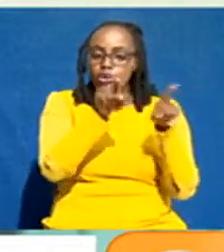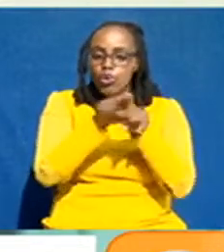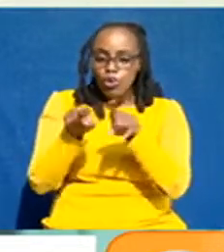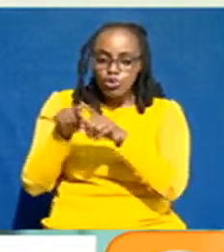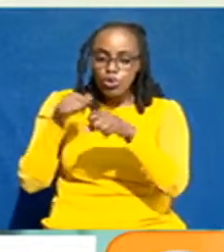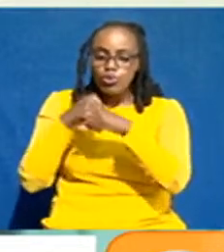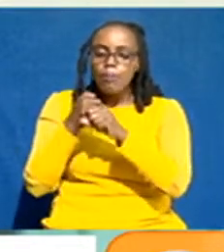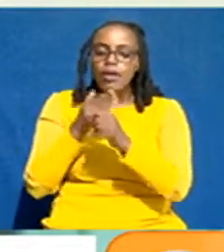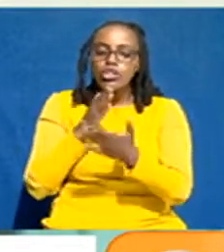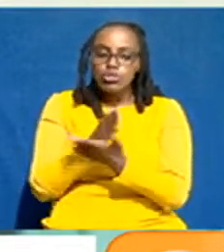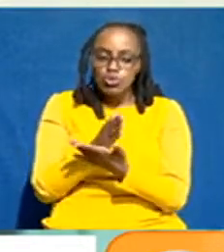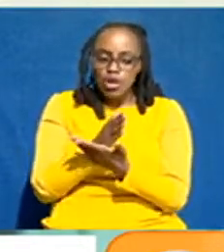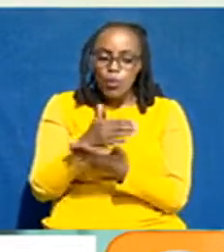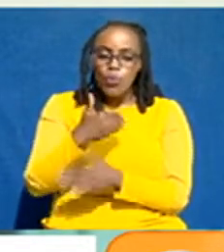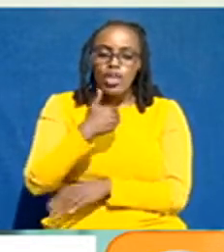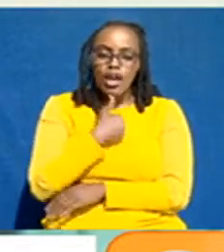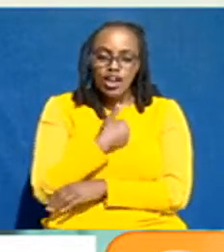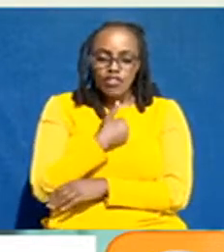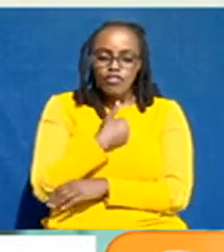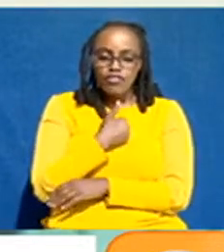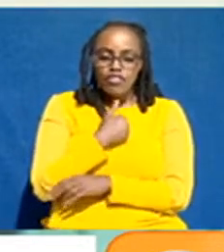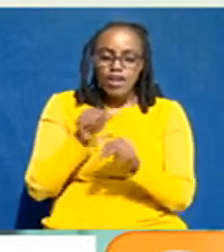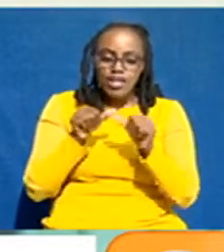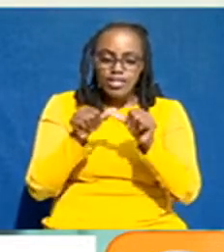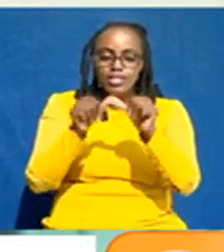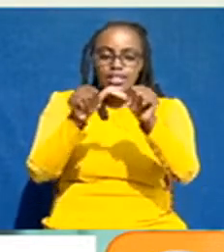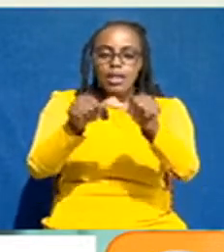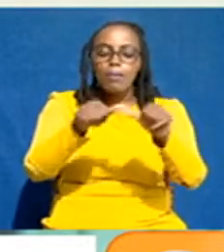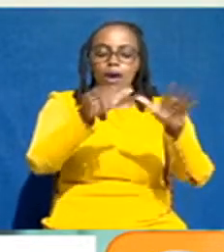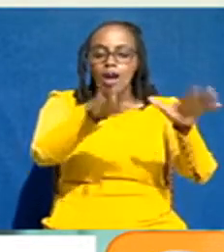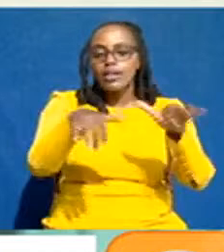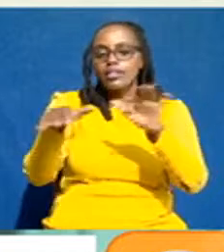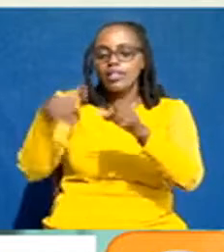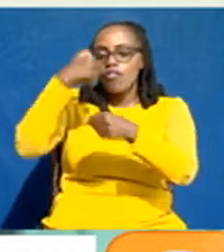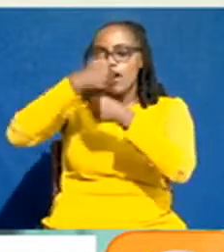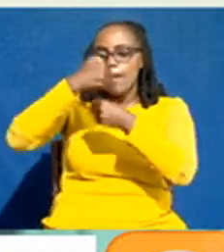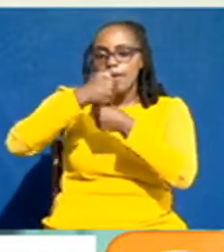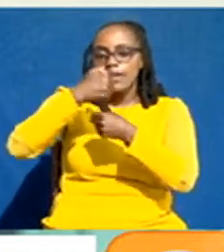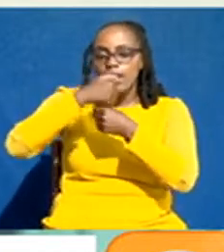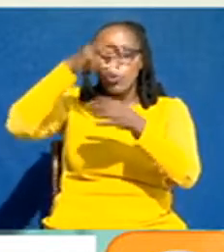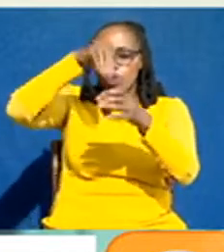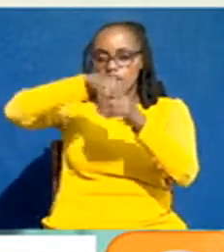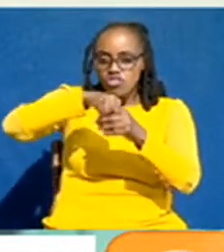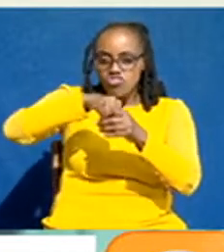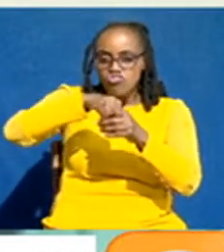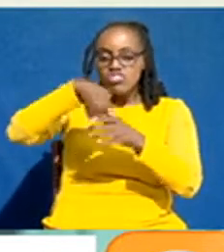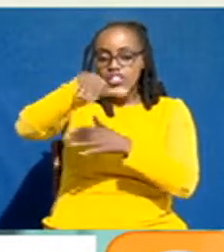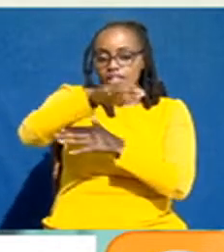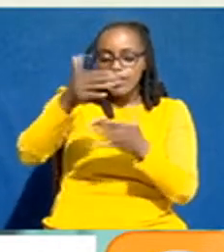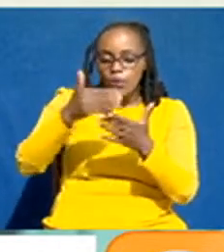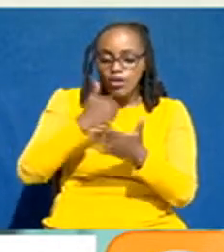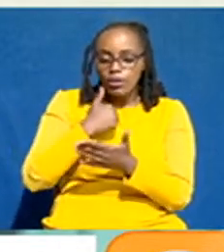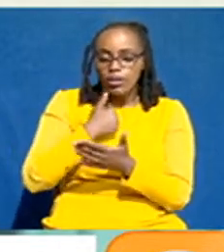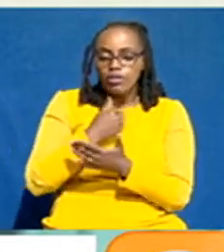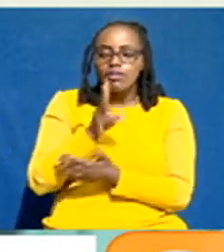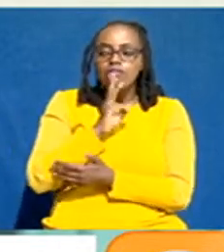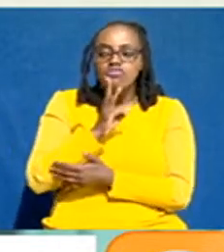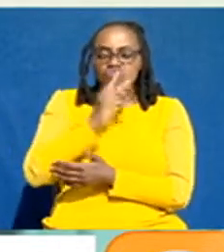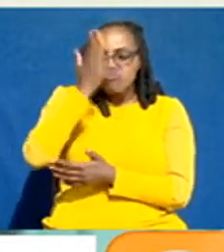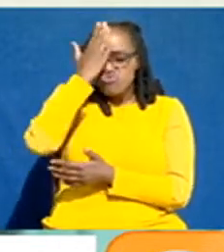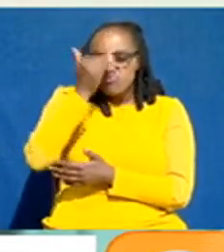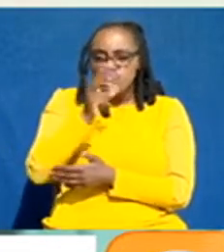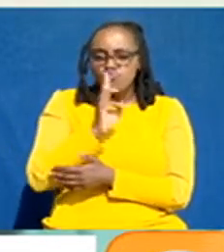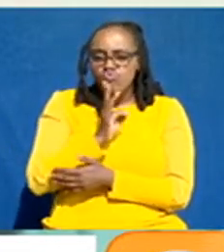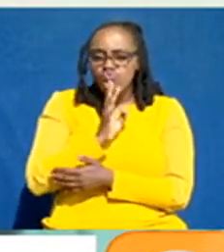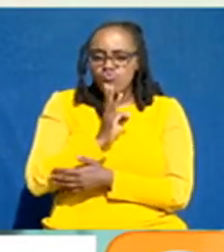ensure that a sustainable agriculture is practiced within the catchment area so that our water